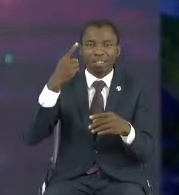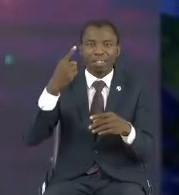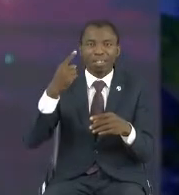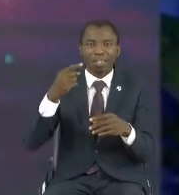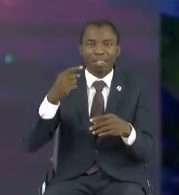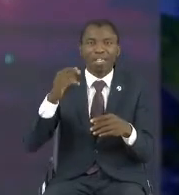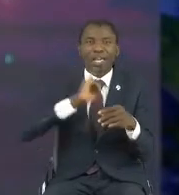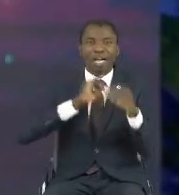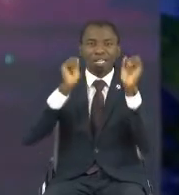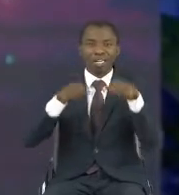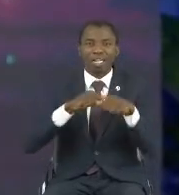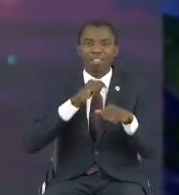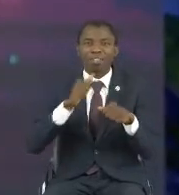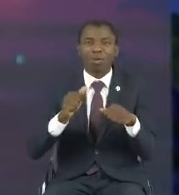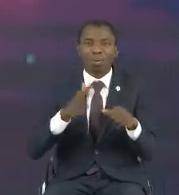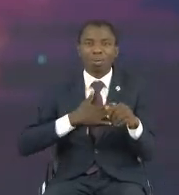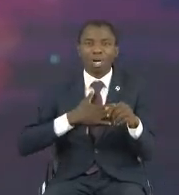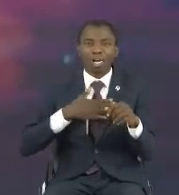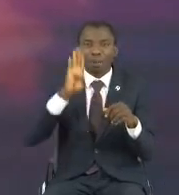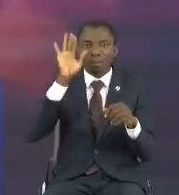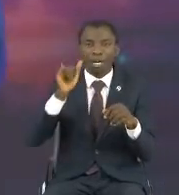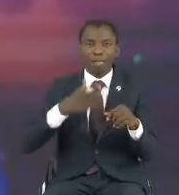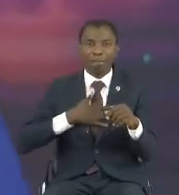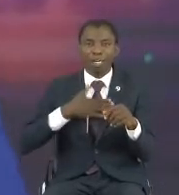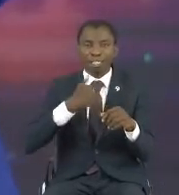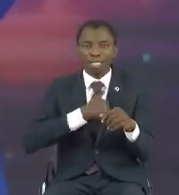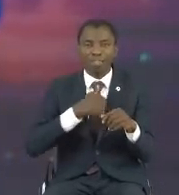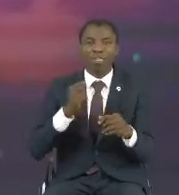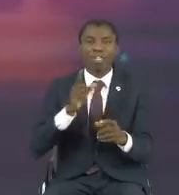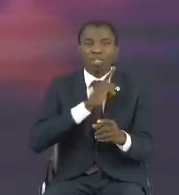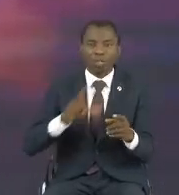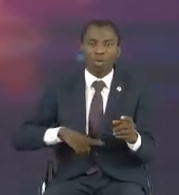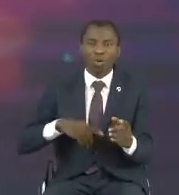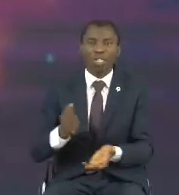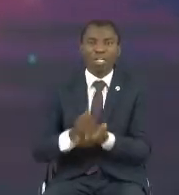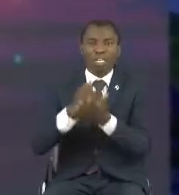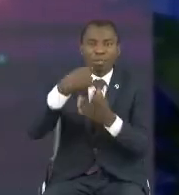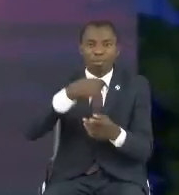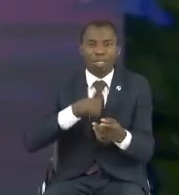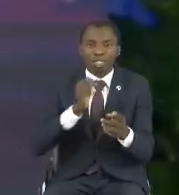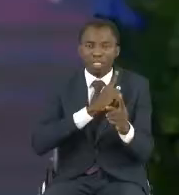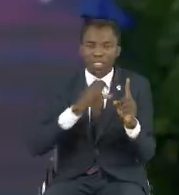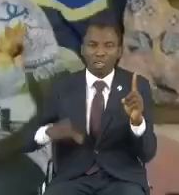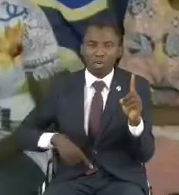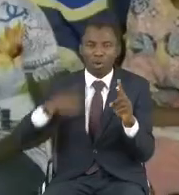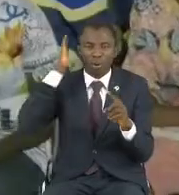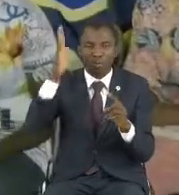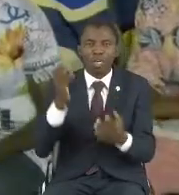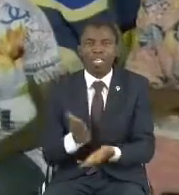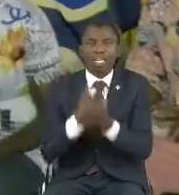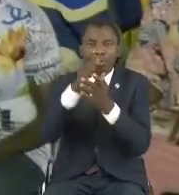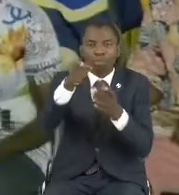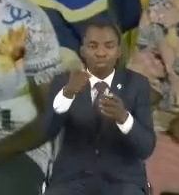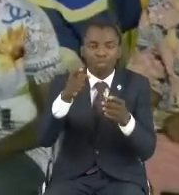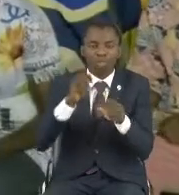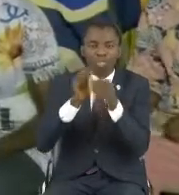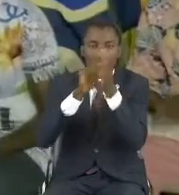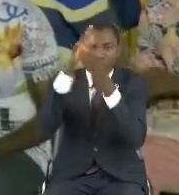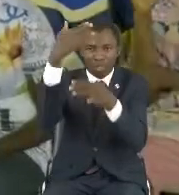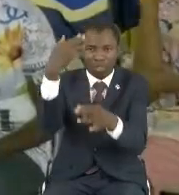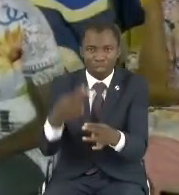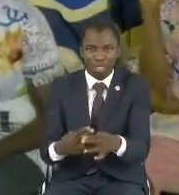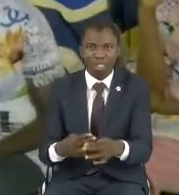cannot by myself. Help me tonight. The Lord will help you. Amen. He will save